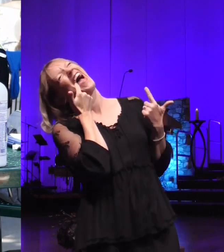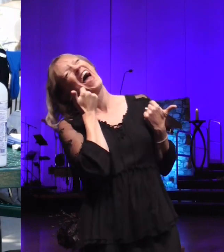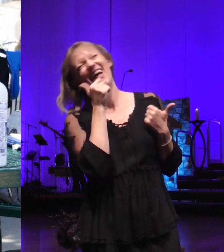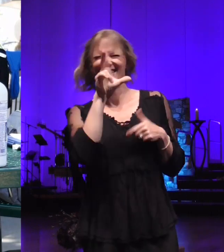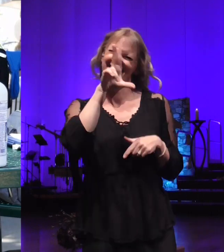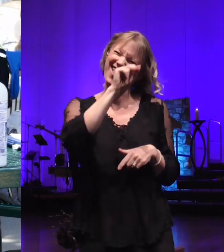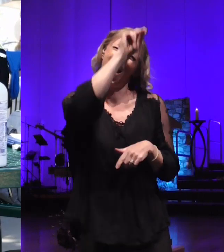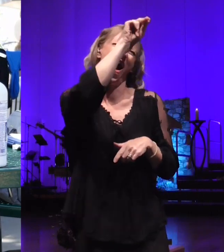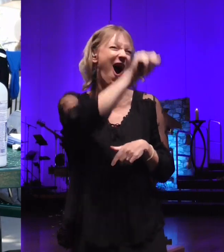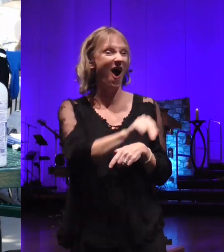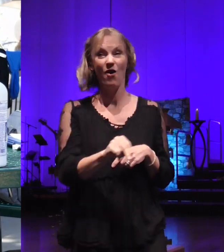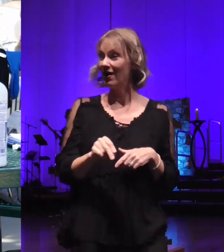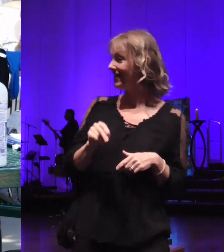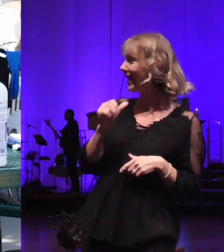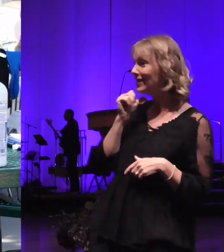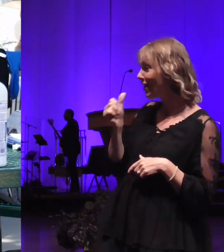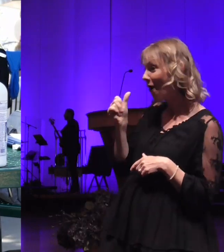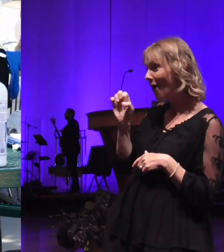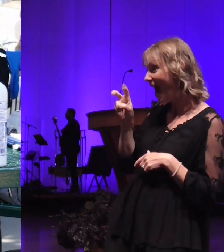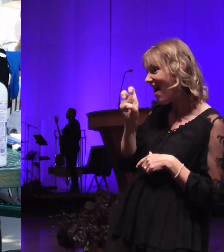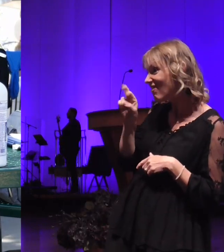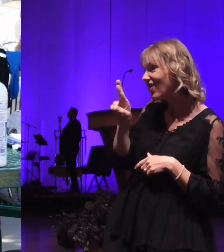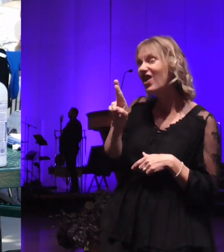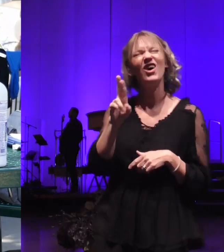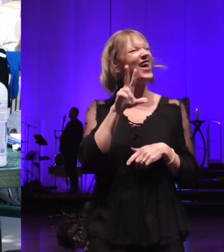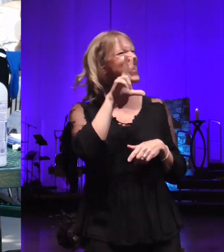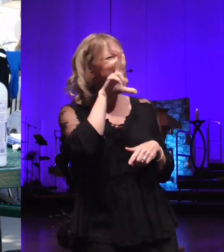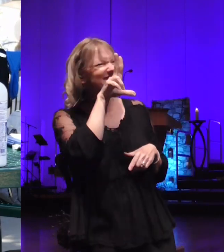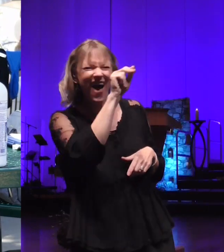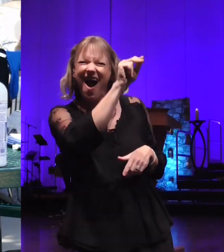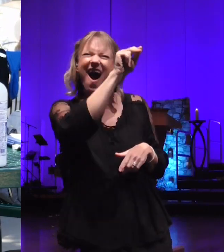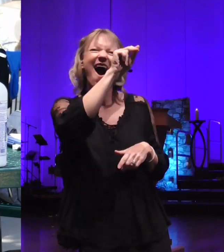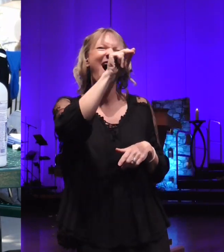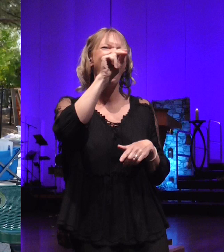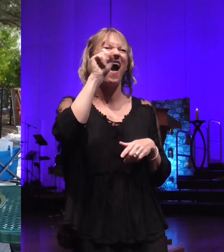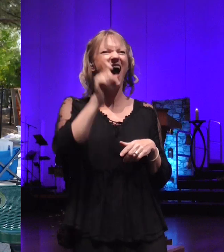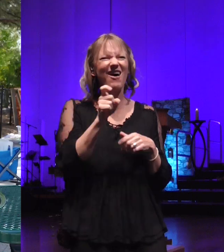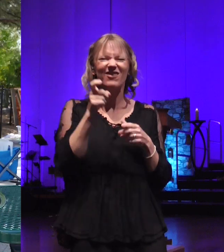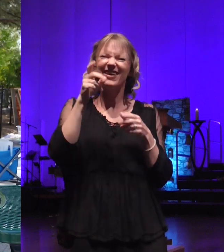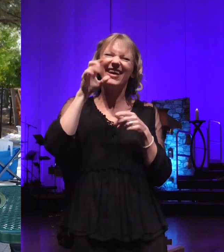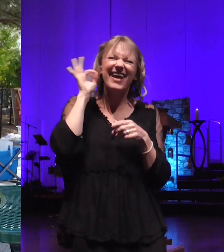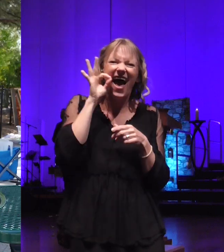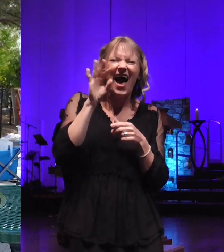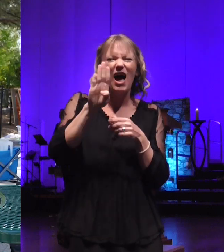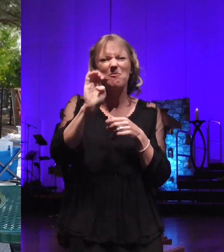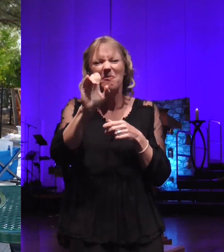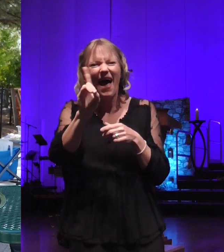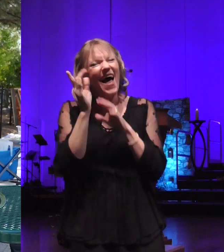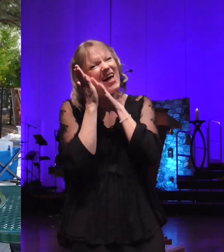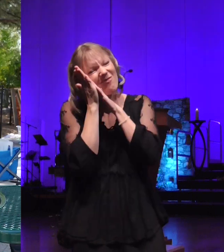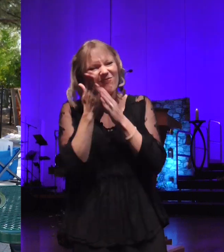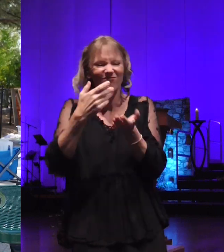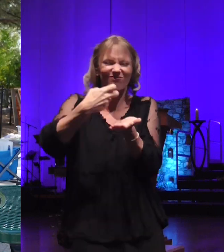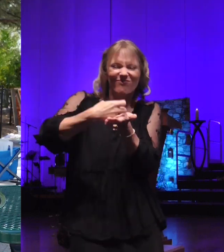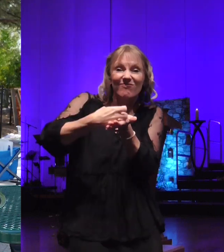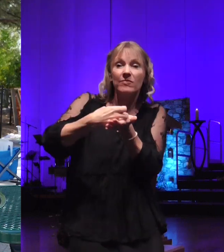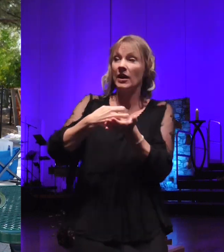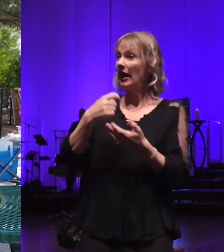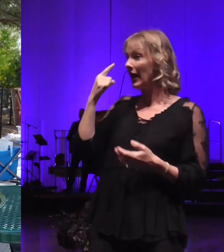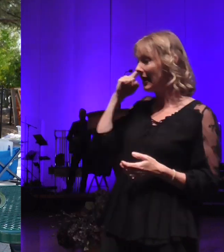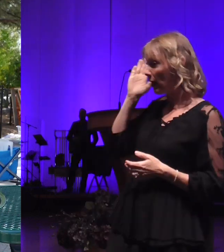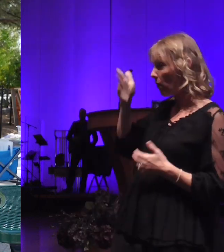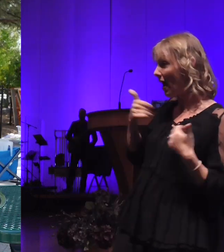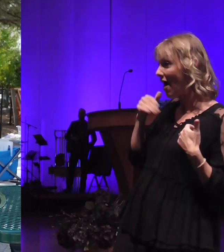No! They don't, ever? No! You have to put them in the cat bag. Do you think that we'll have a cat church at some